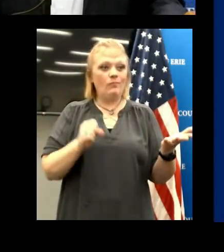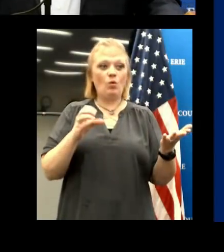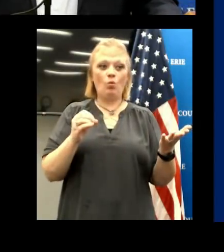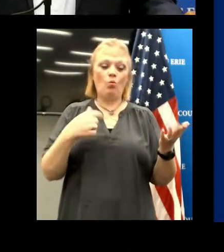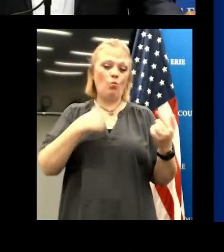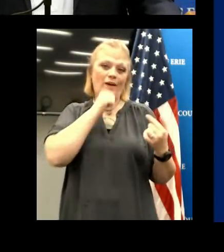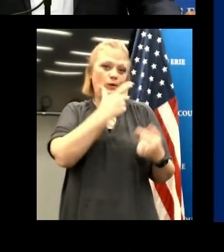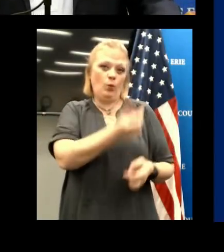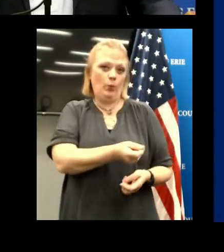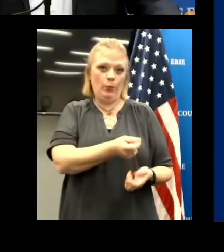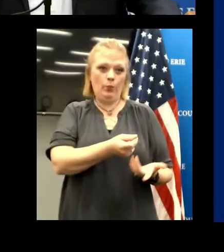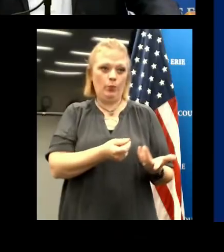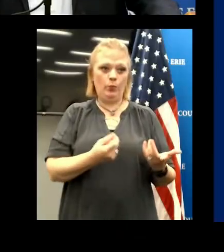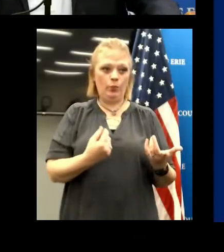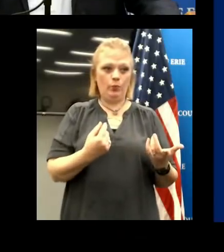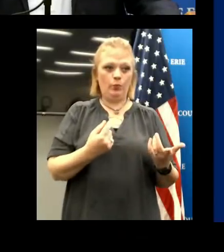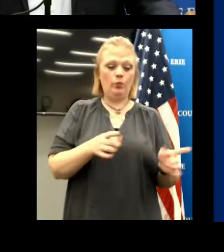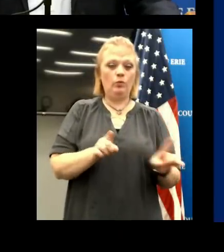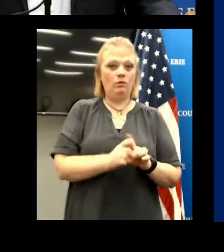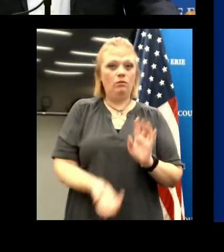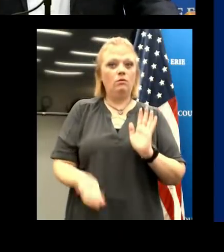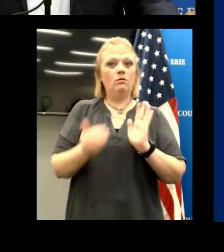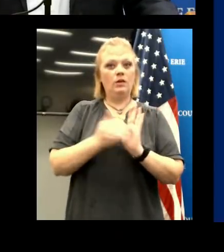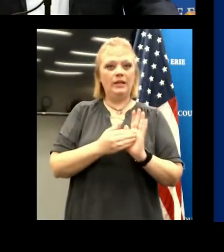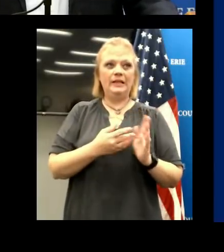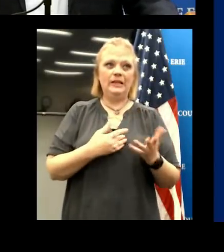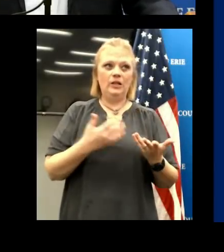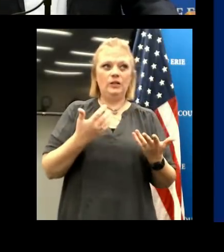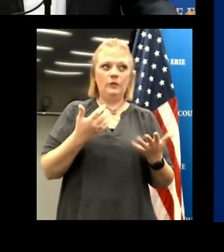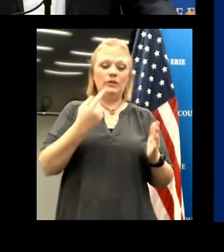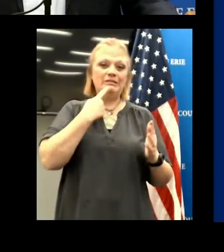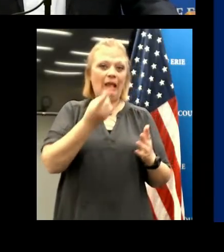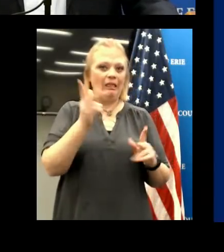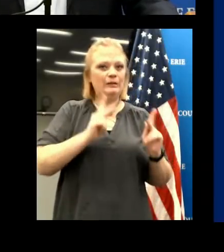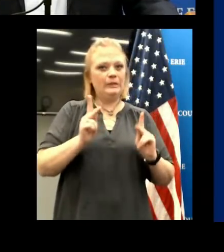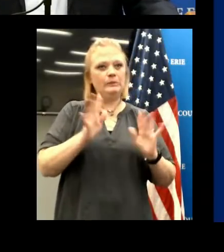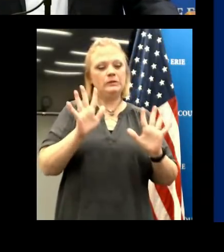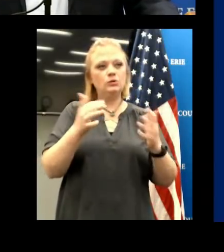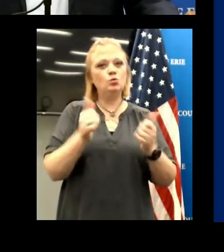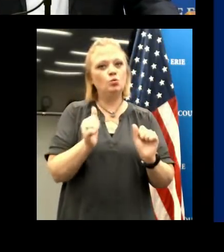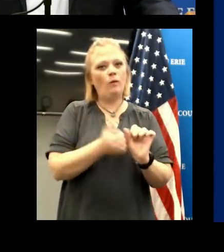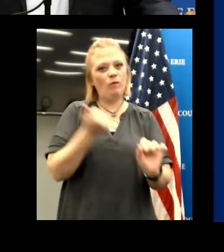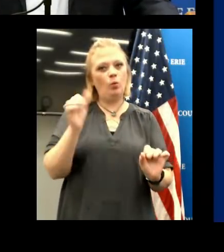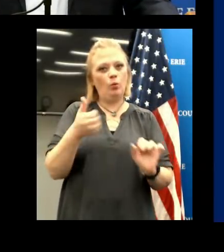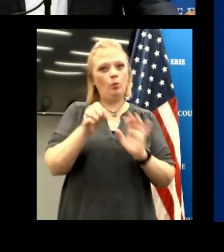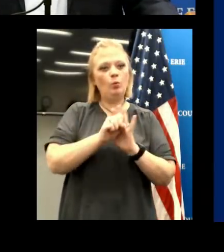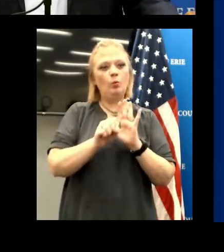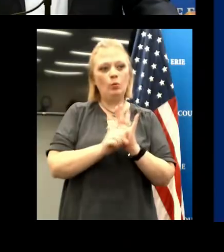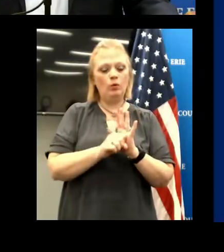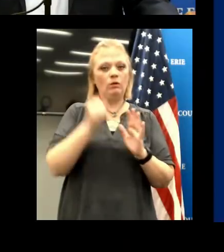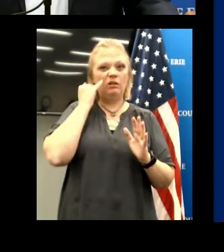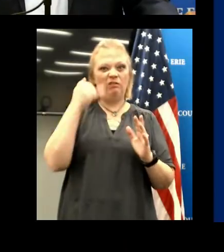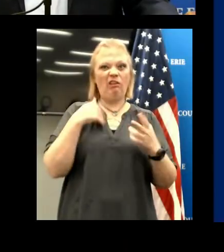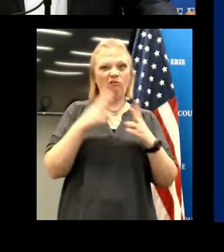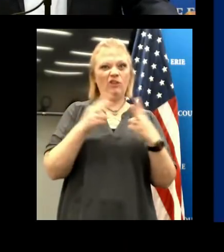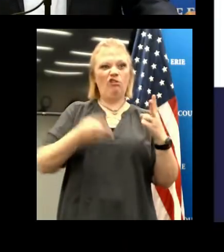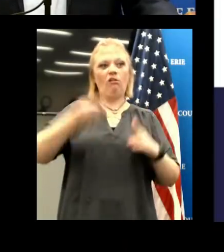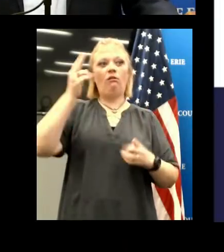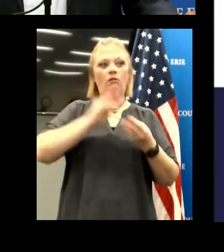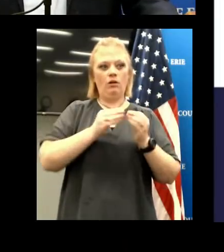I didn't go, and we're also, is once again, discouraging folks to avoid these other states, especially the ones that have some very high